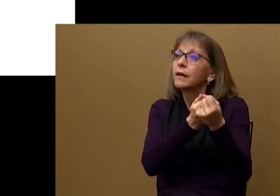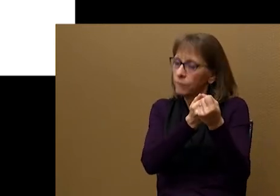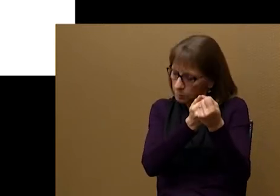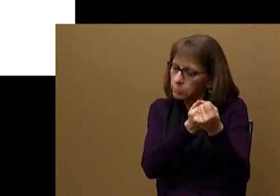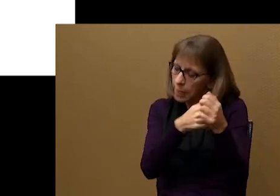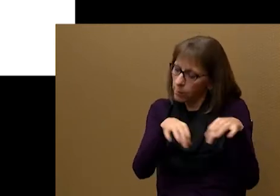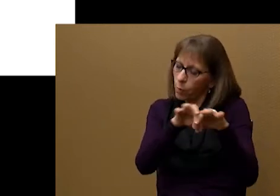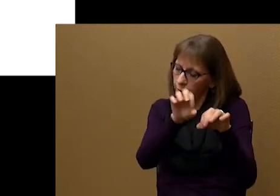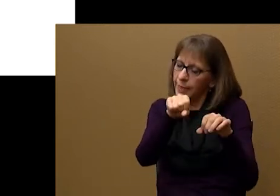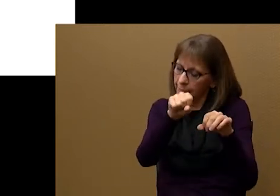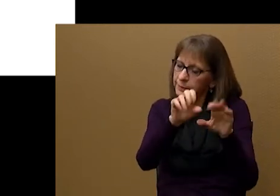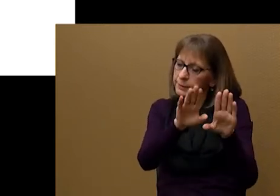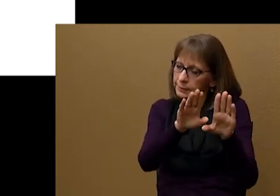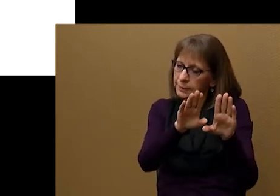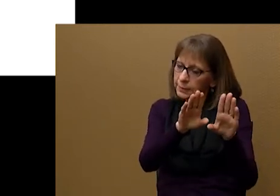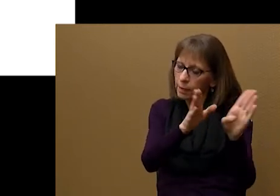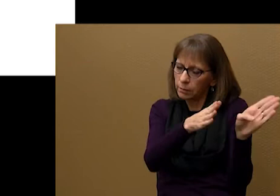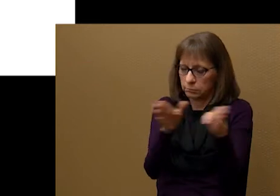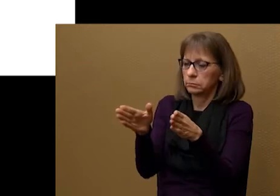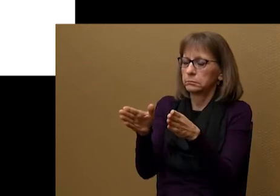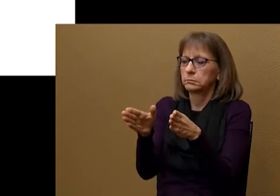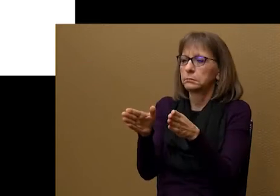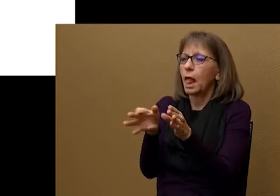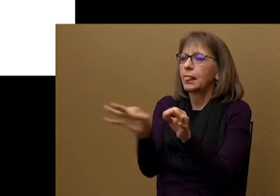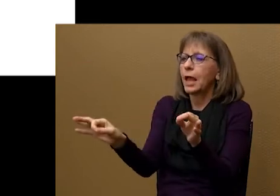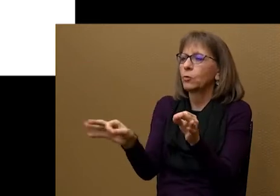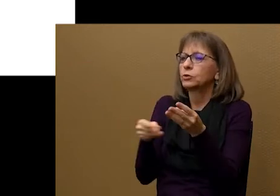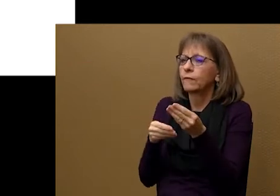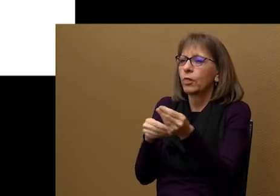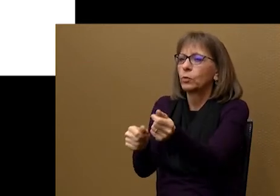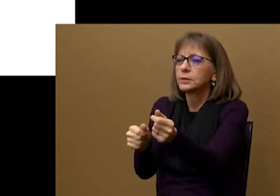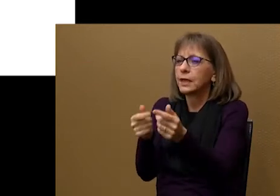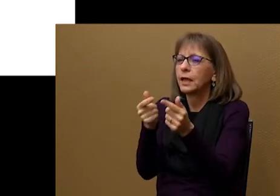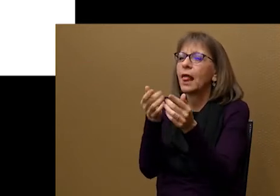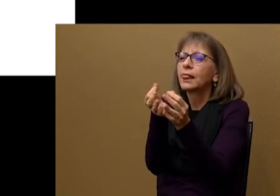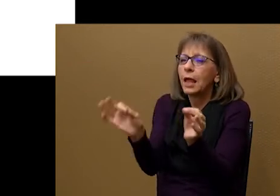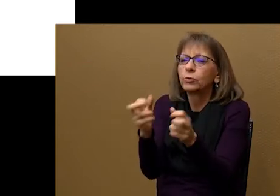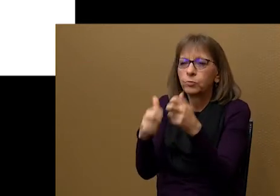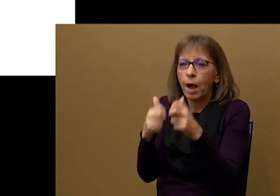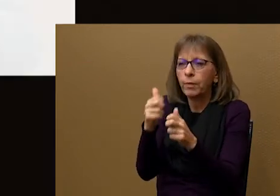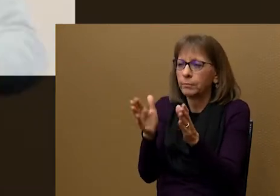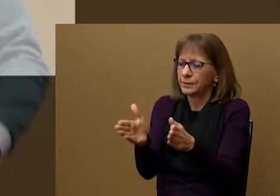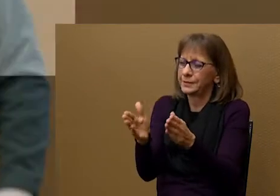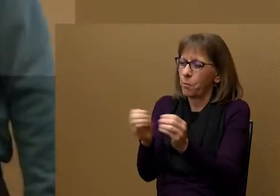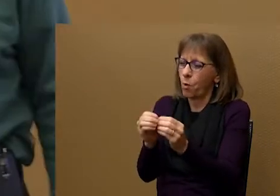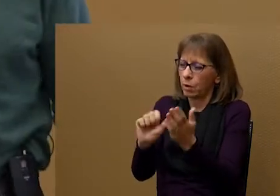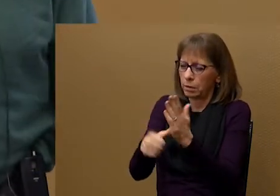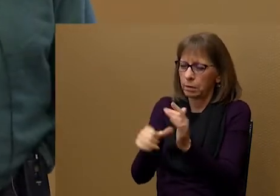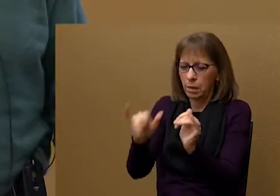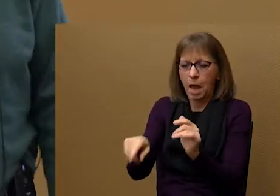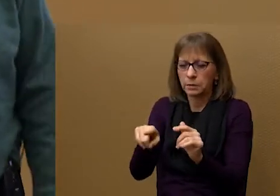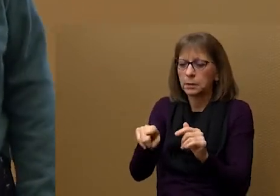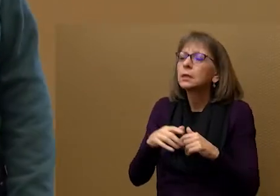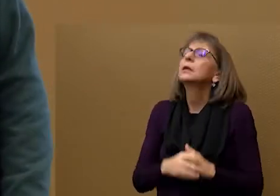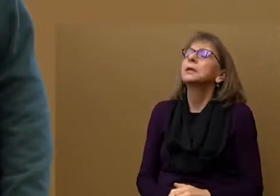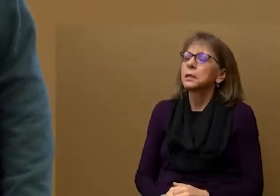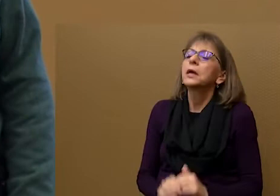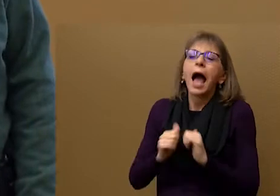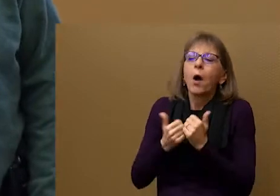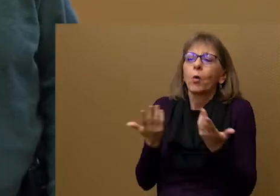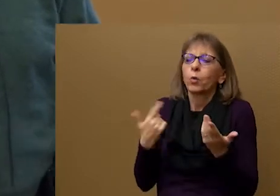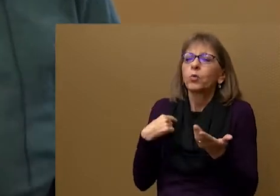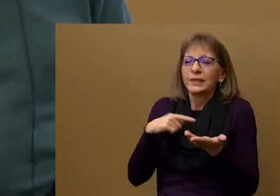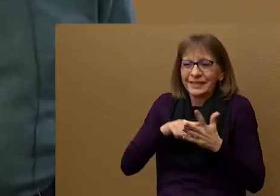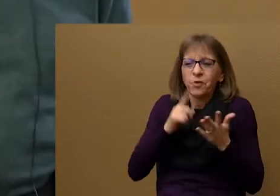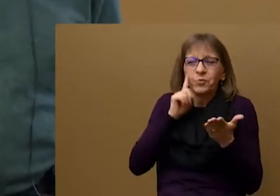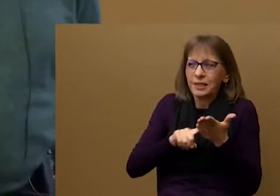culturally affirmative, although that's always been important to me, to language fluency and language problems. Now the way that happens is we